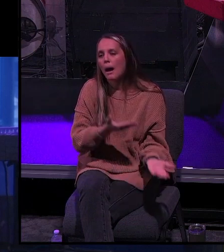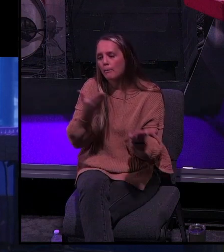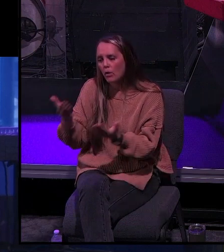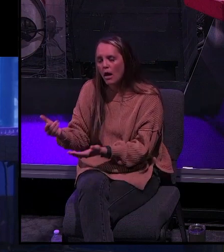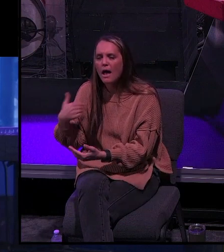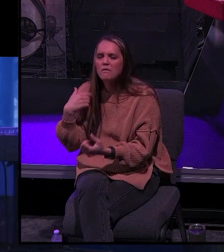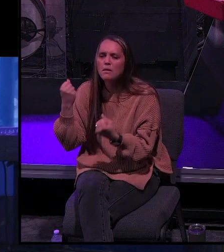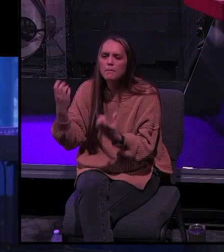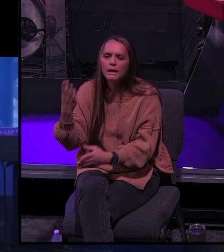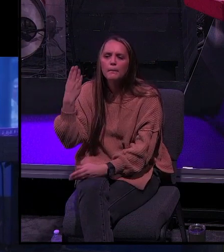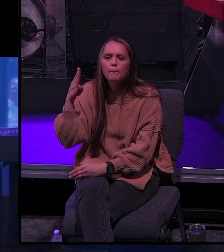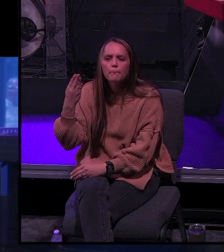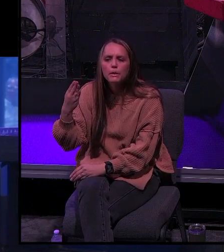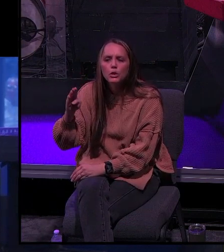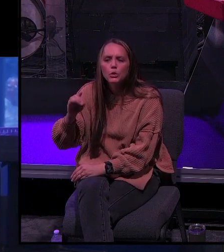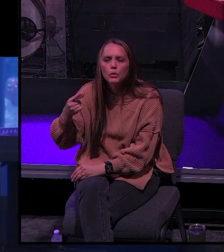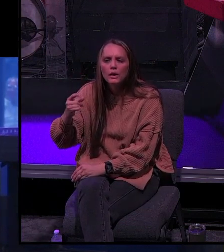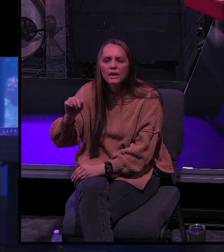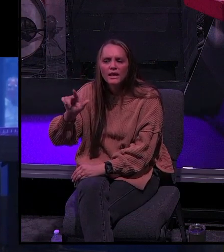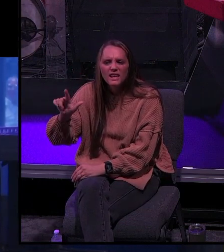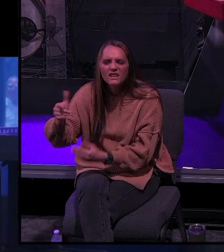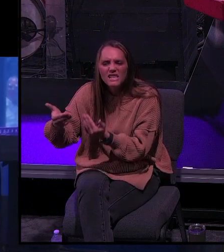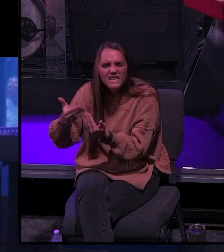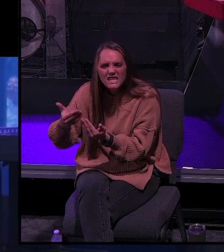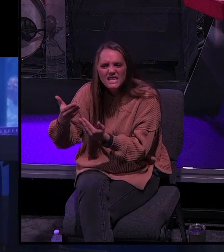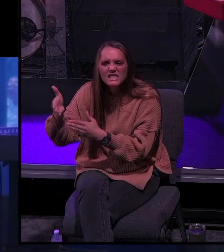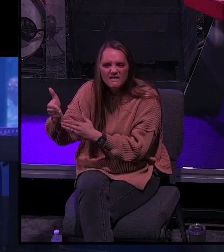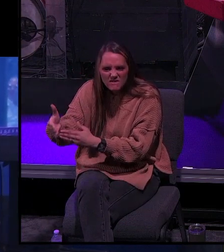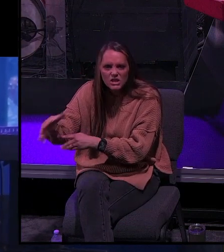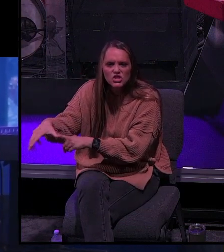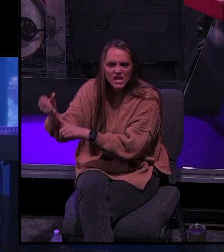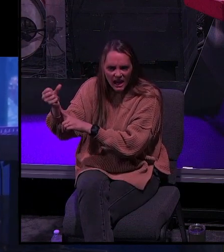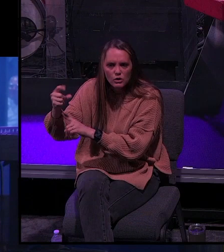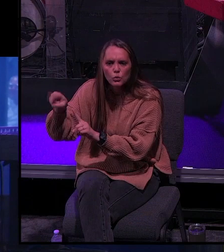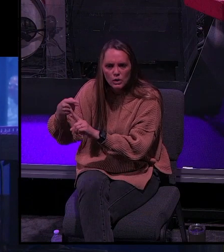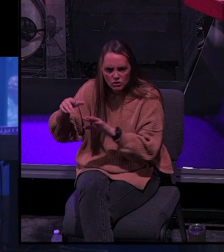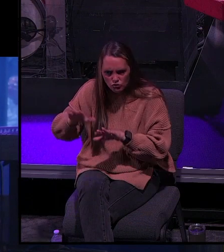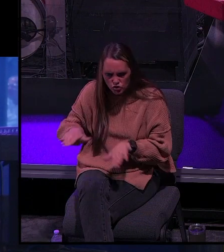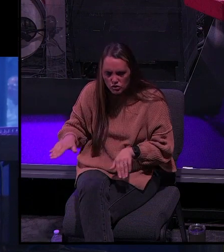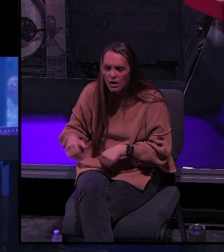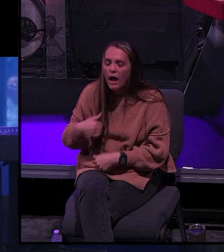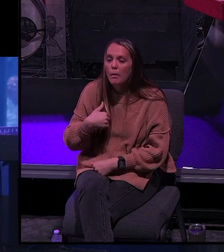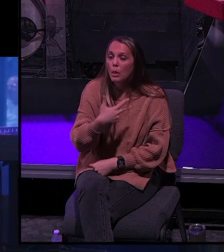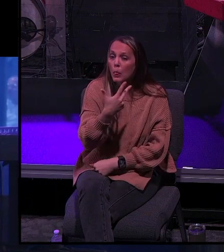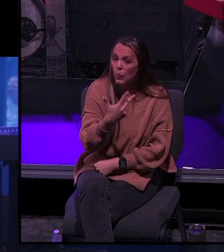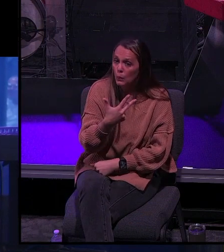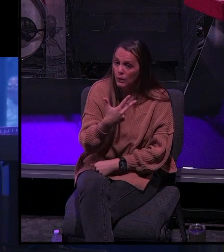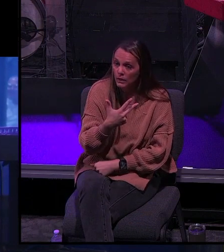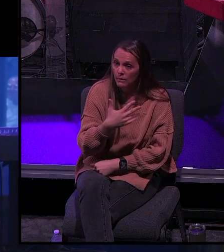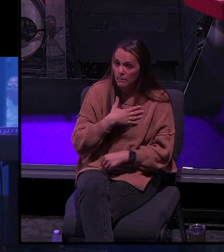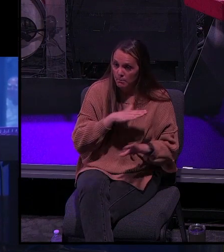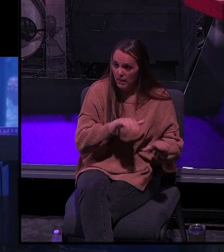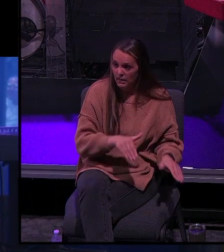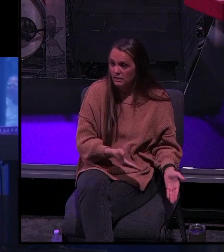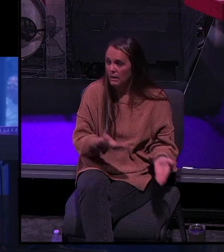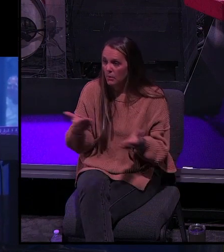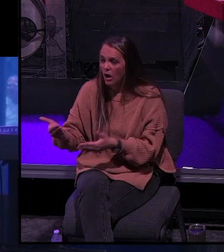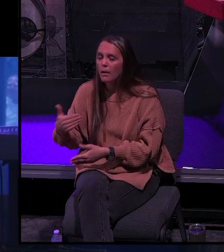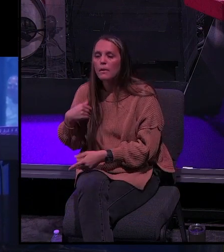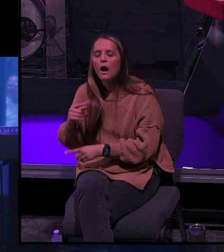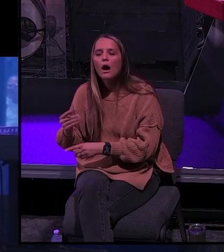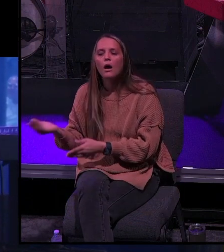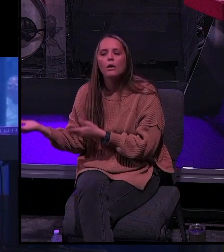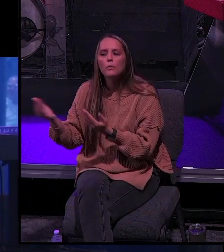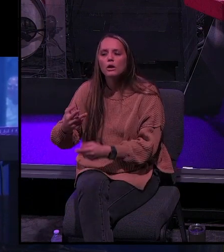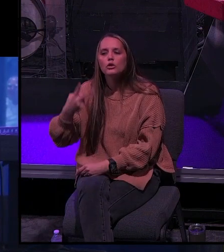bluegill. Bluegill are easy fish to catch if you're a kid. And so I took three of my children, but I only took two fishing rods. And the reason